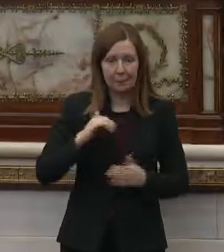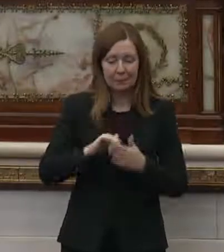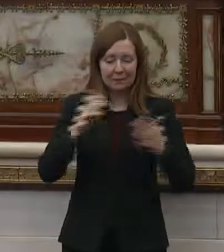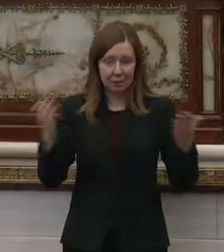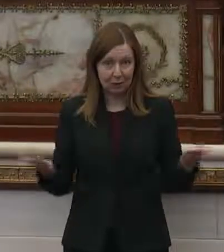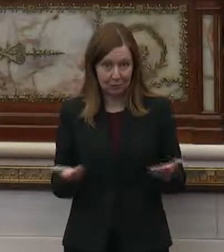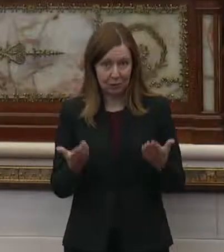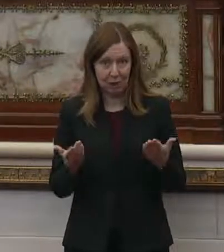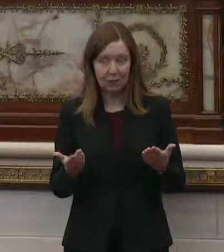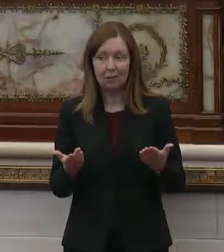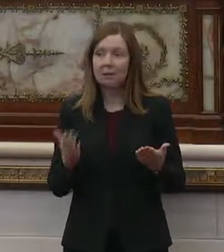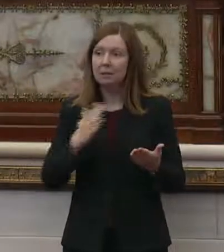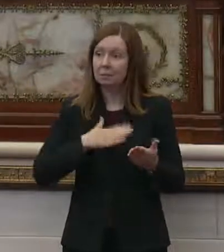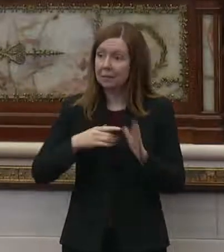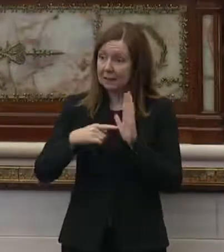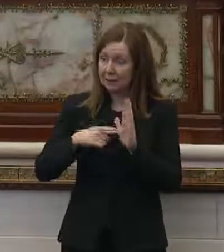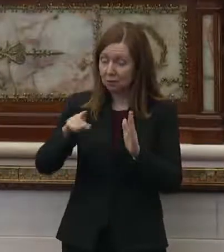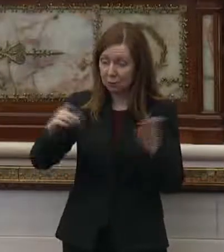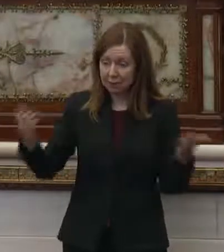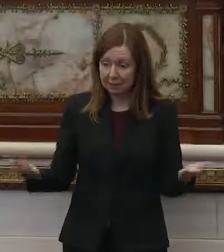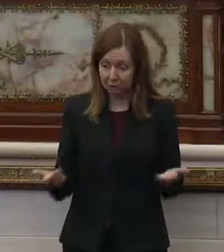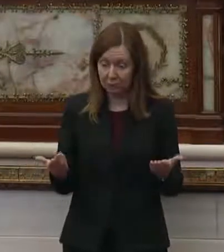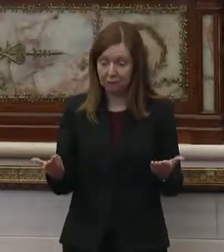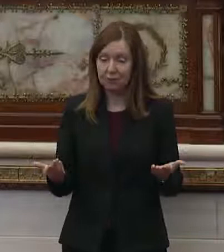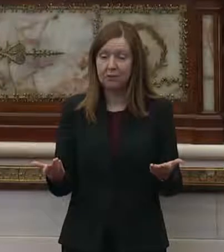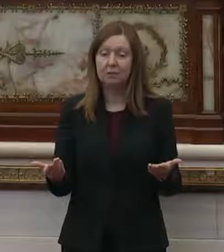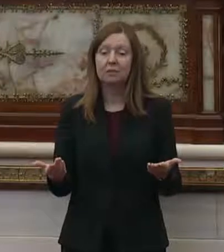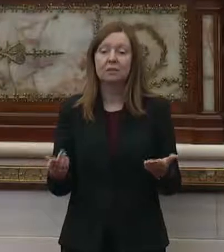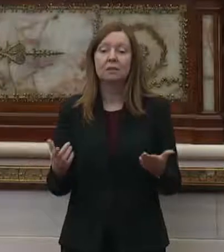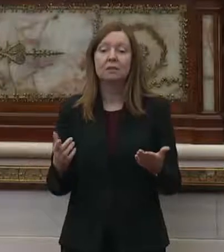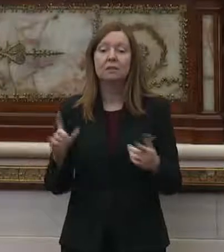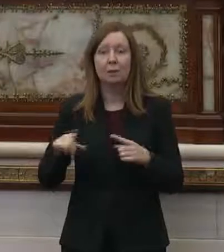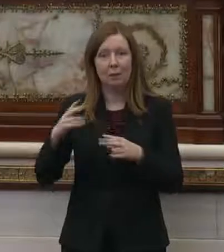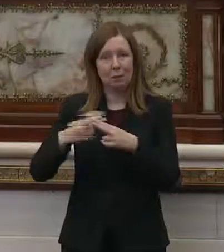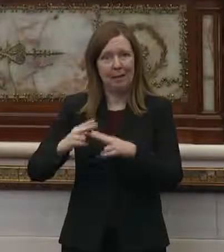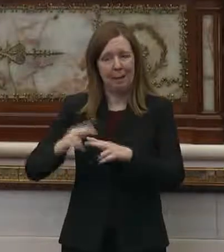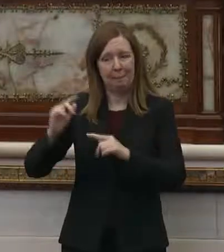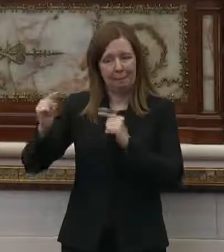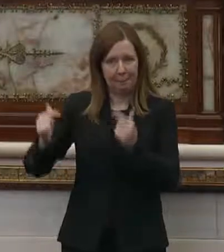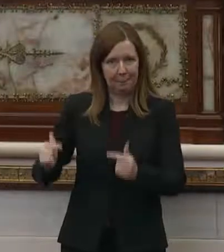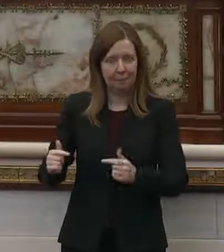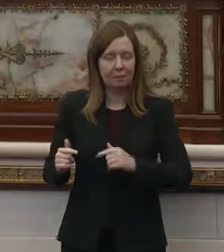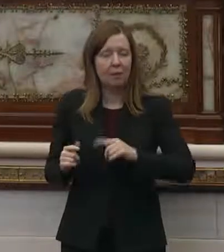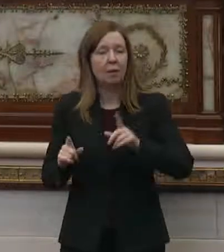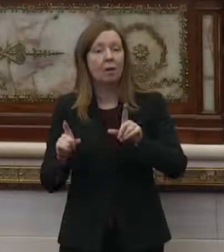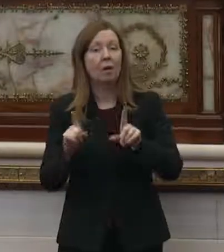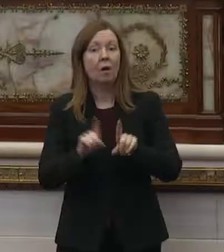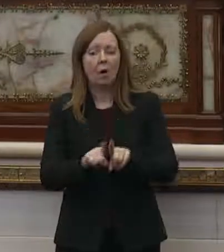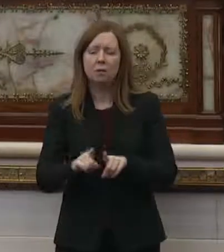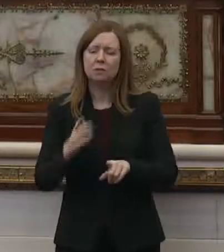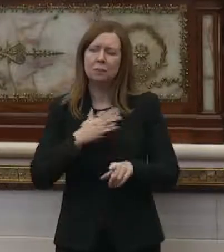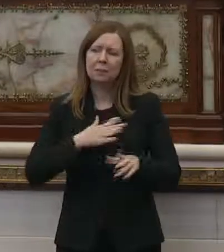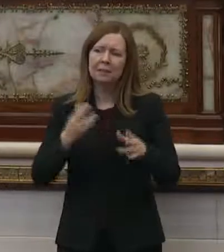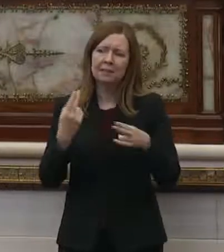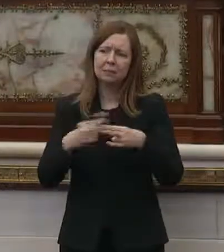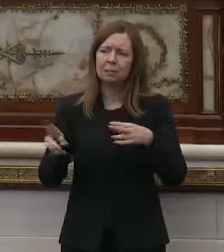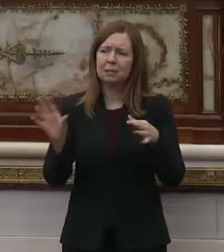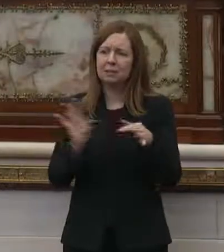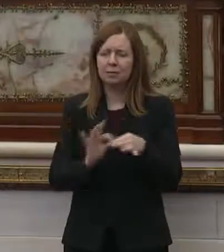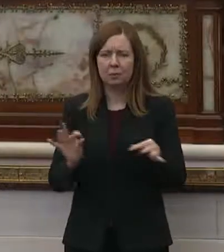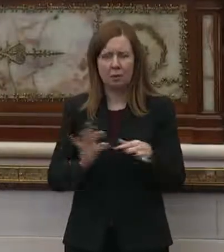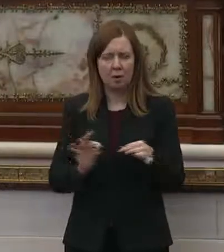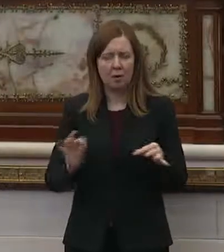are in attendance? Will please indicate that you are present when your name is called. Also, please say a few brief words